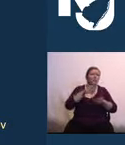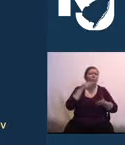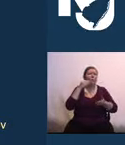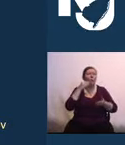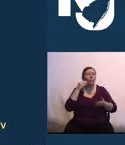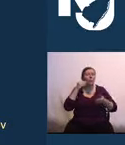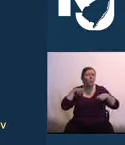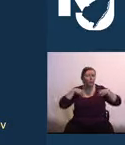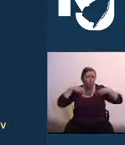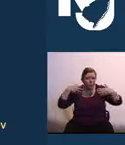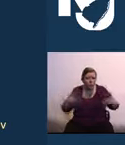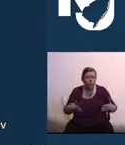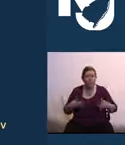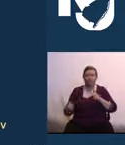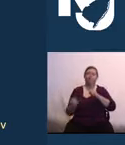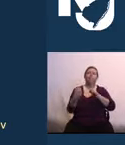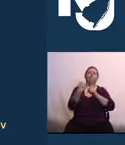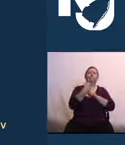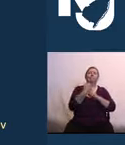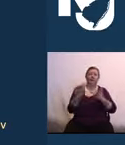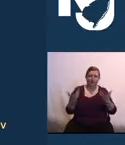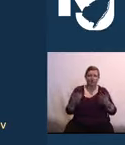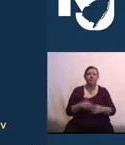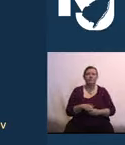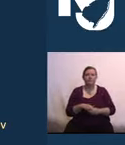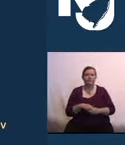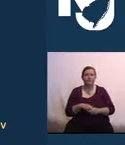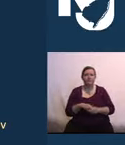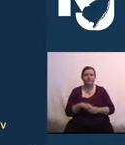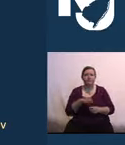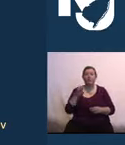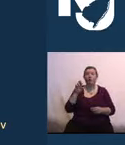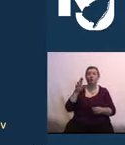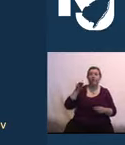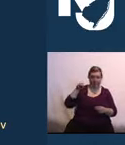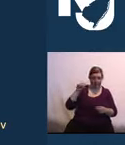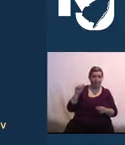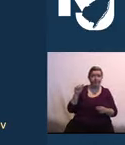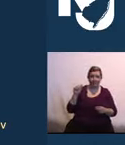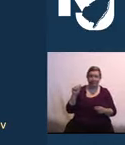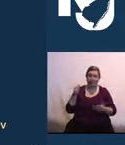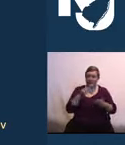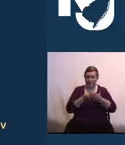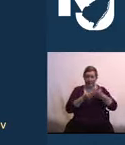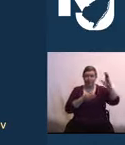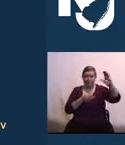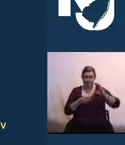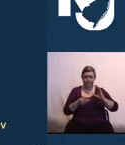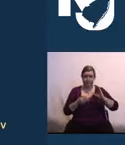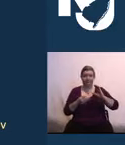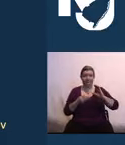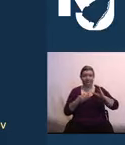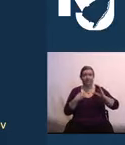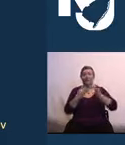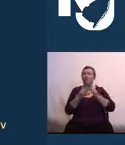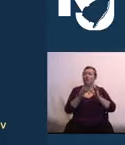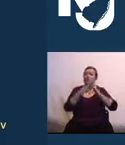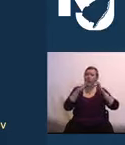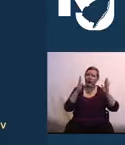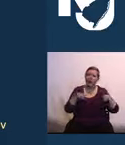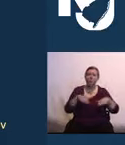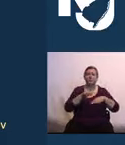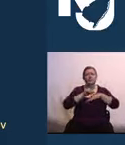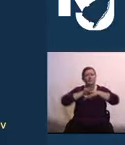being impacted. Through the so-called IRMA package, free housing counseling will also be available to